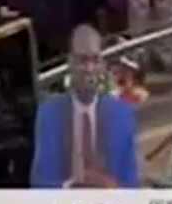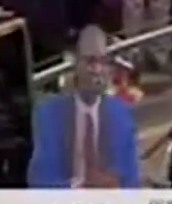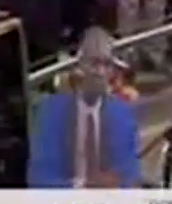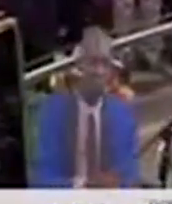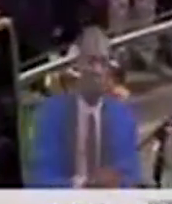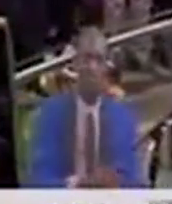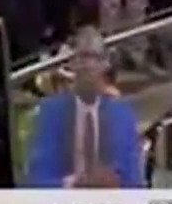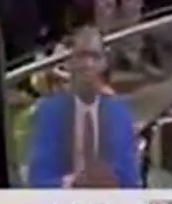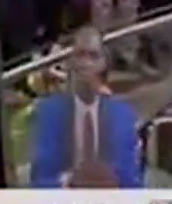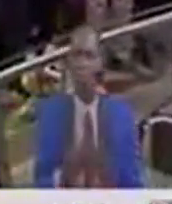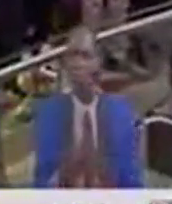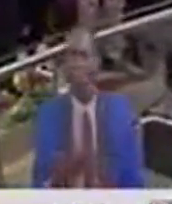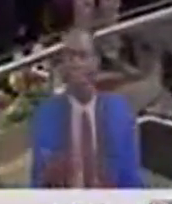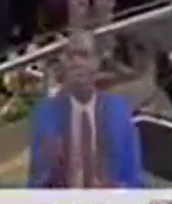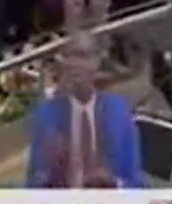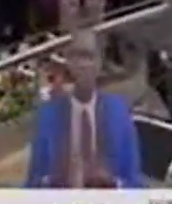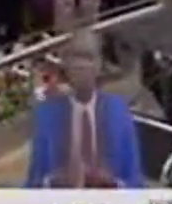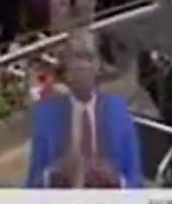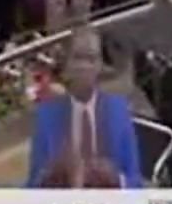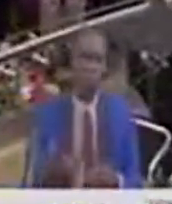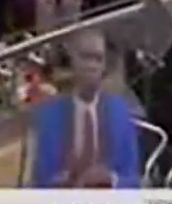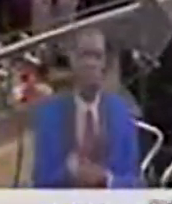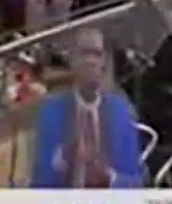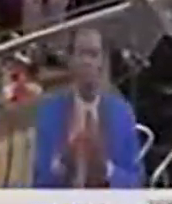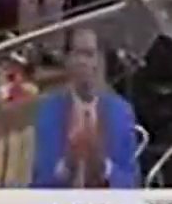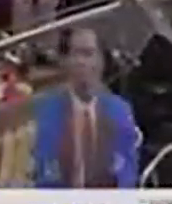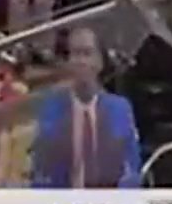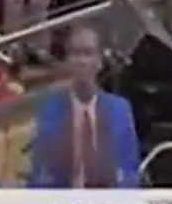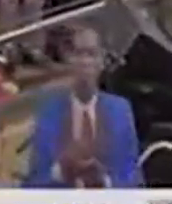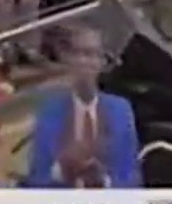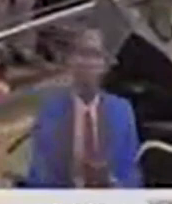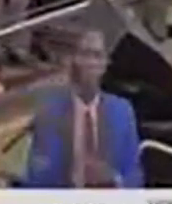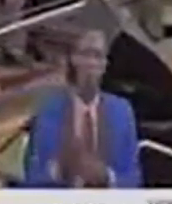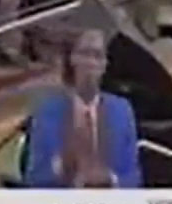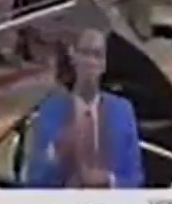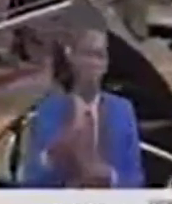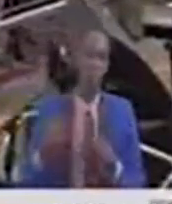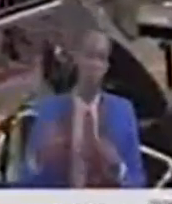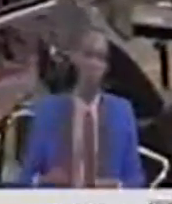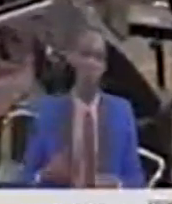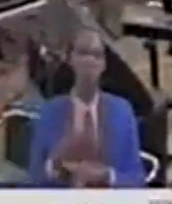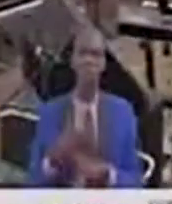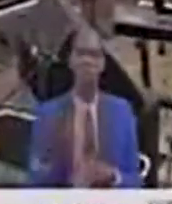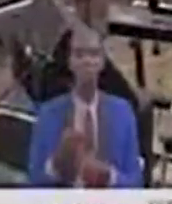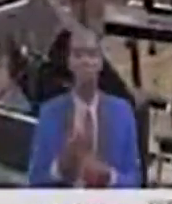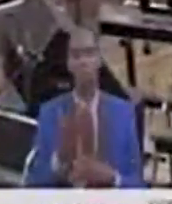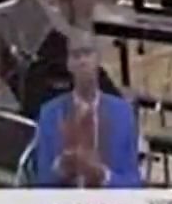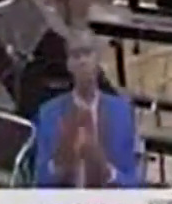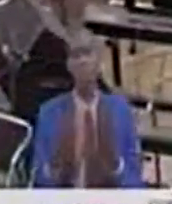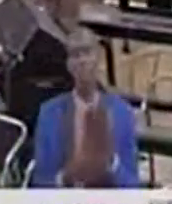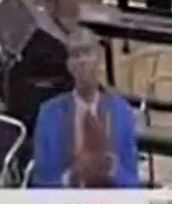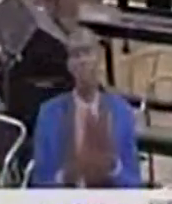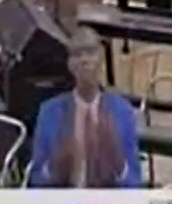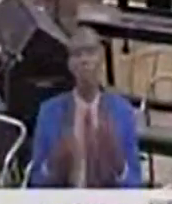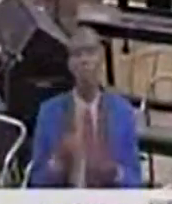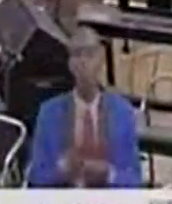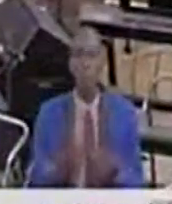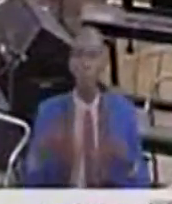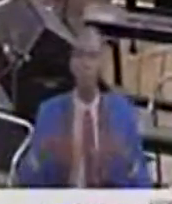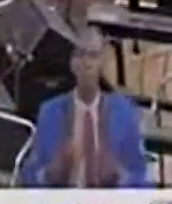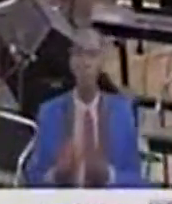to take away the Bible from your hand, from your heart, to take away your